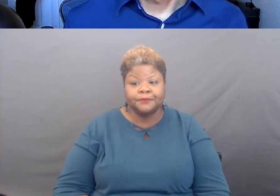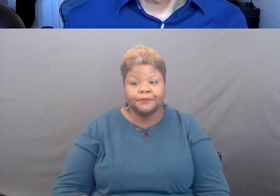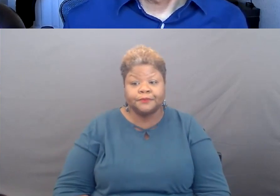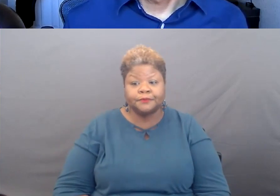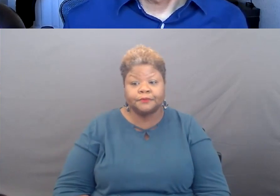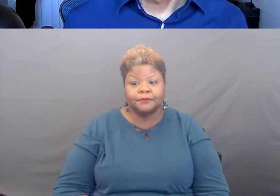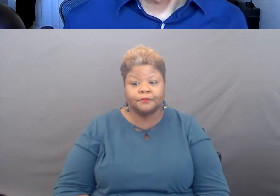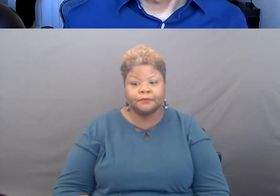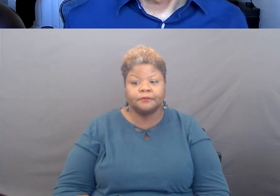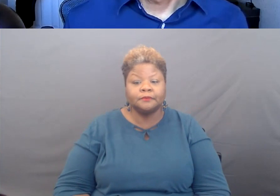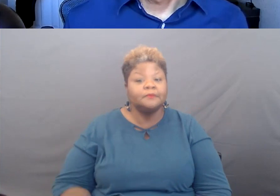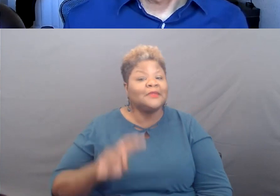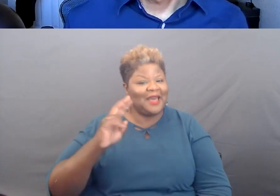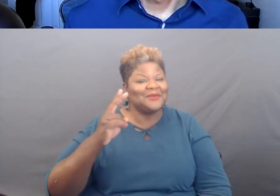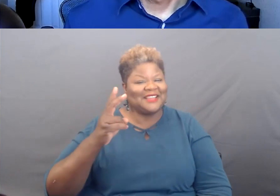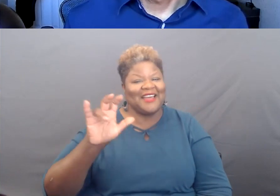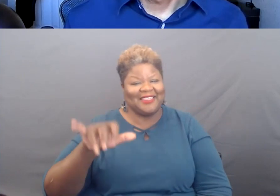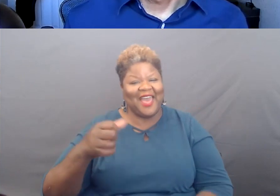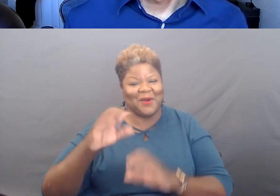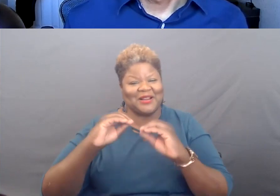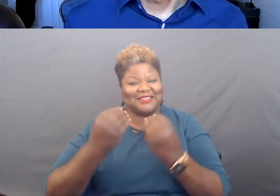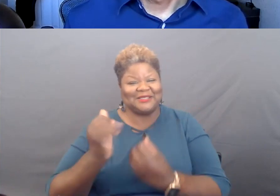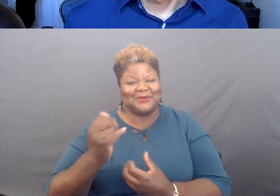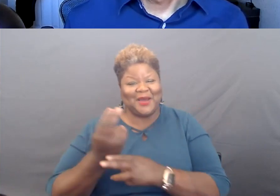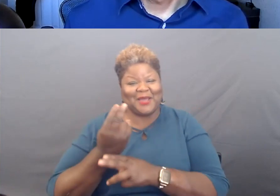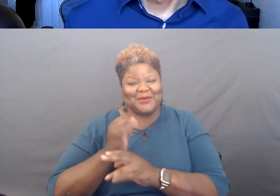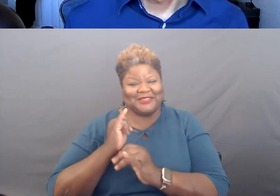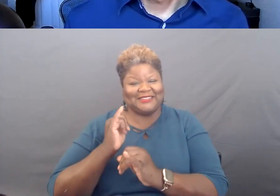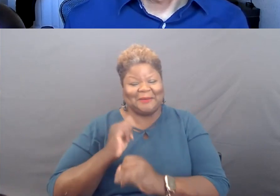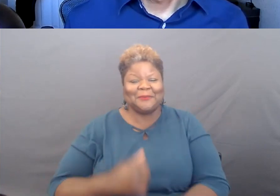And I will second Disability Scoop. I use them as well. So,